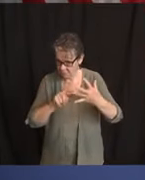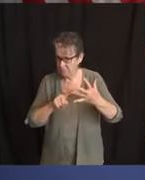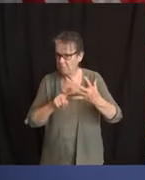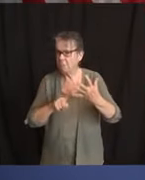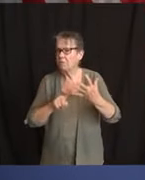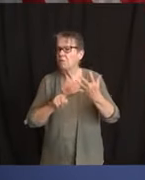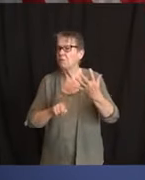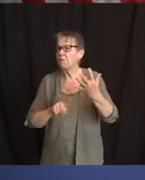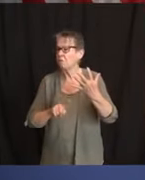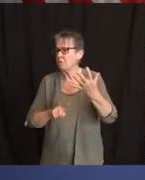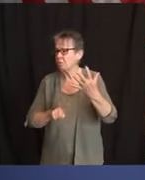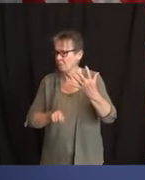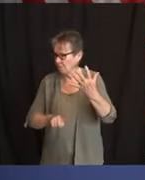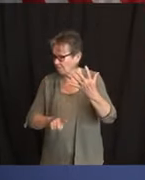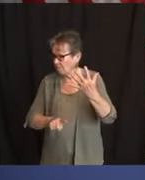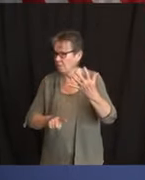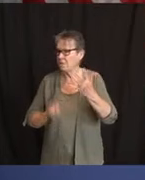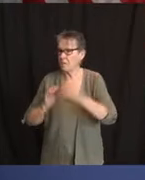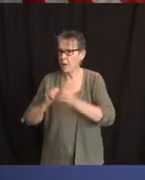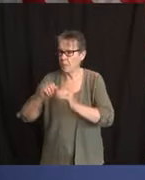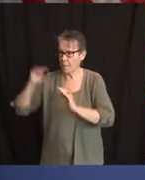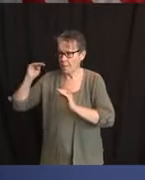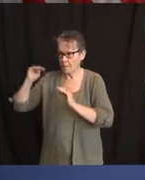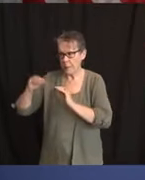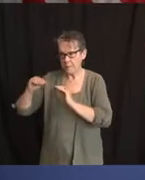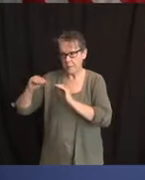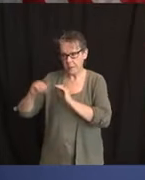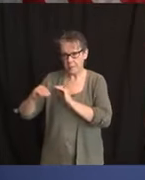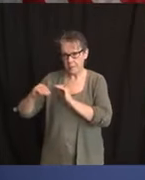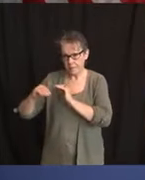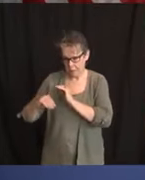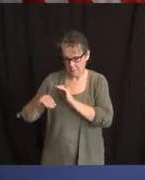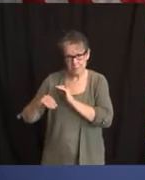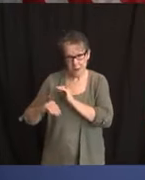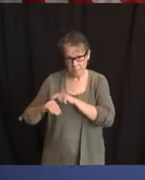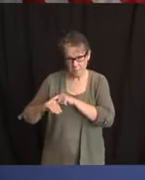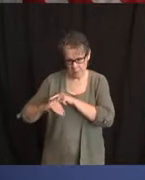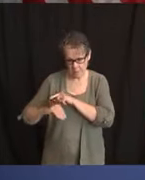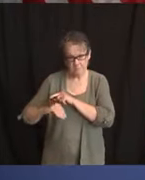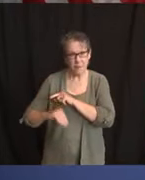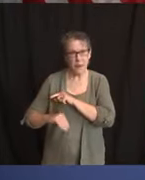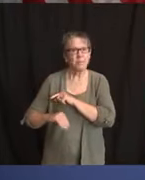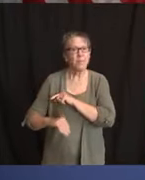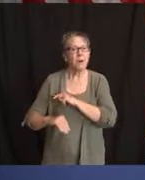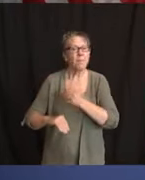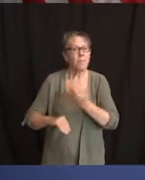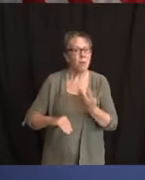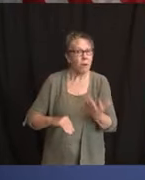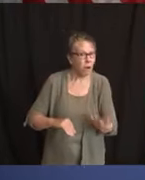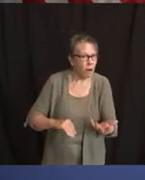down, that we get the testing and contact tracing that Judy and others are going to speak about tomorrow.